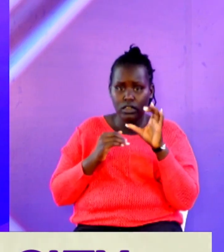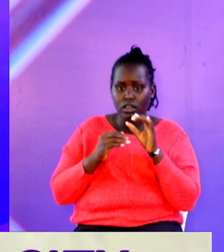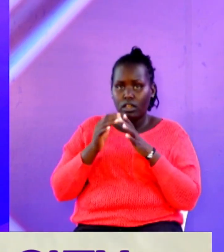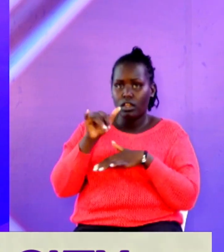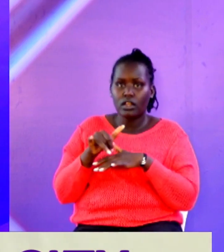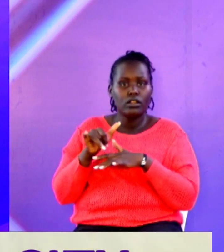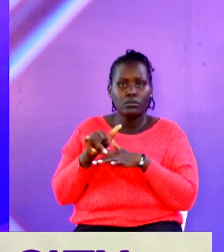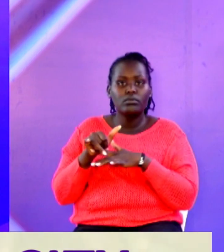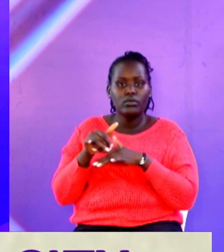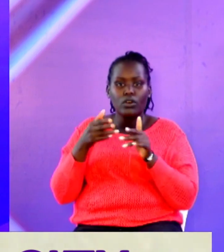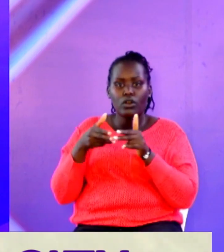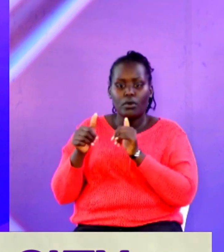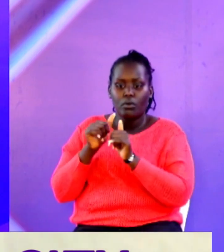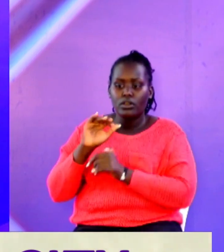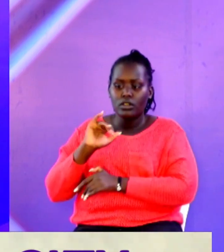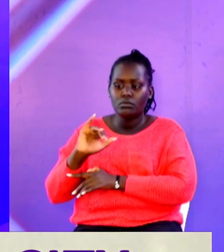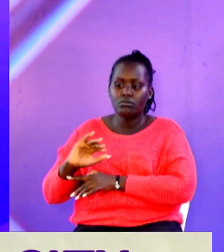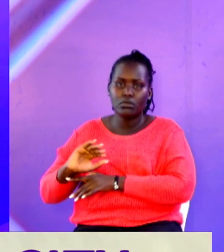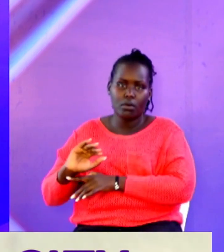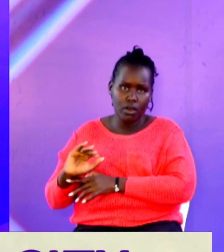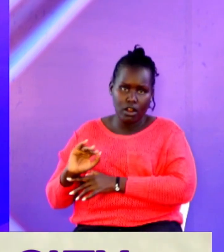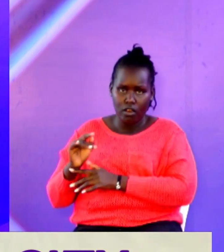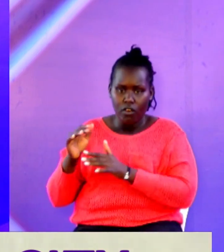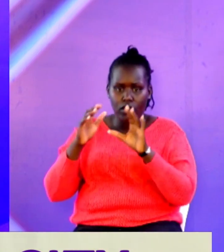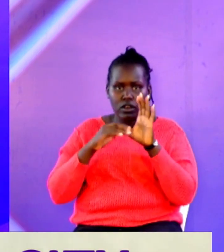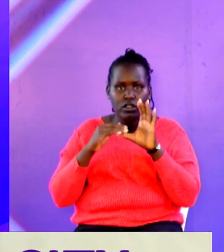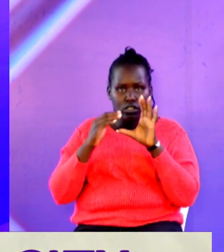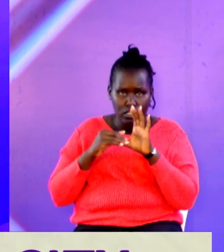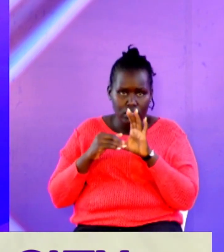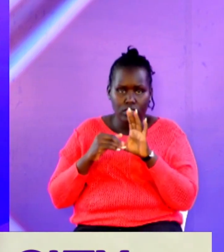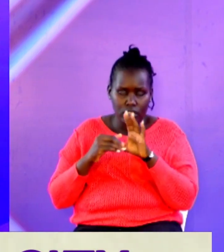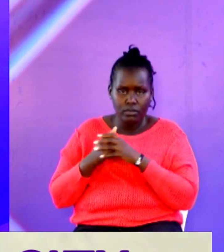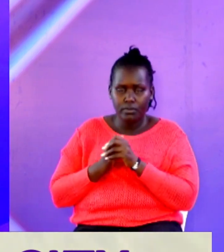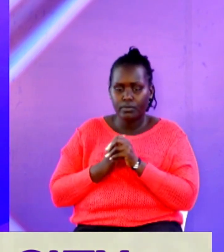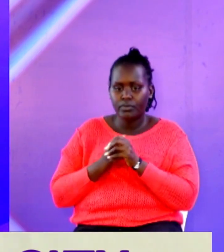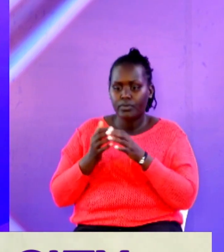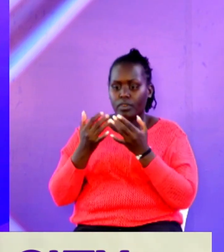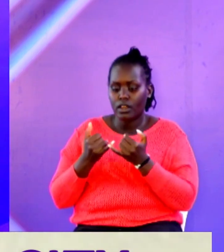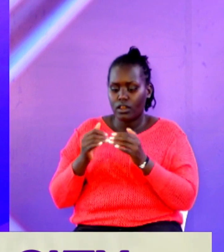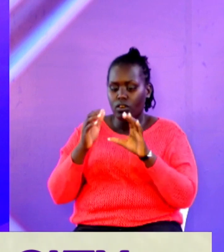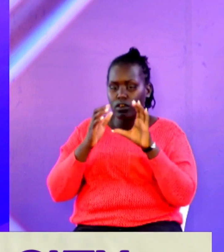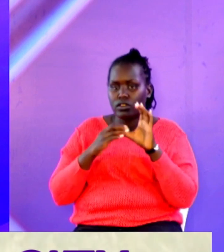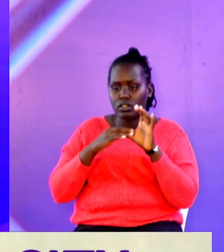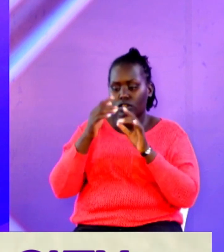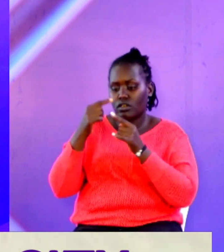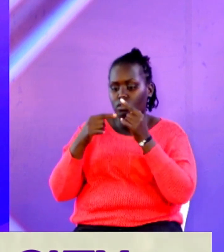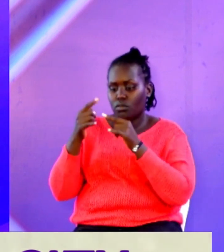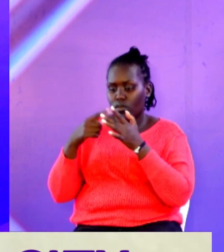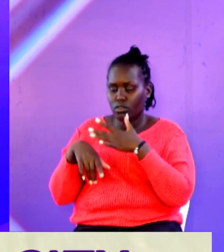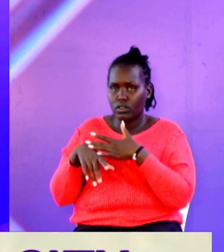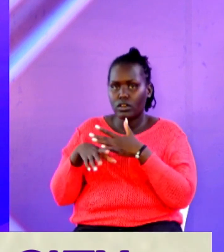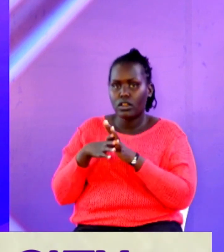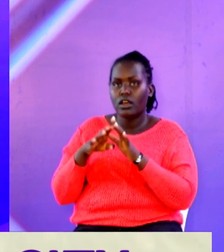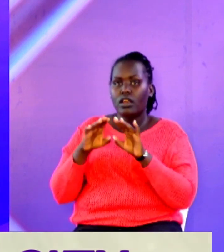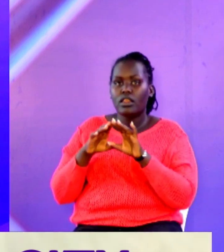formal steps that are remaining for Chelsea to formalize their deal. Now, Chelsea won the Club World